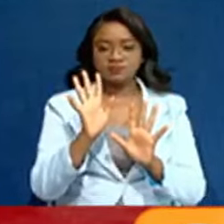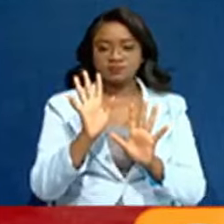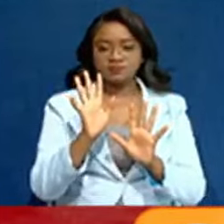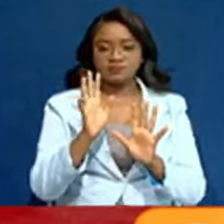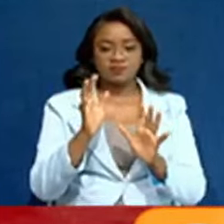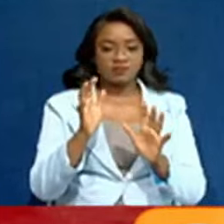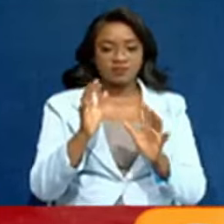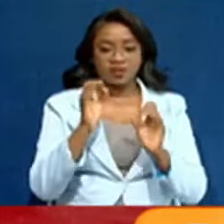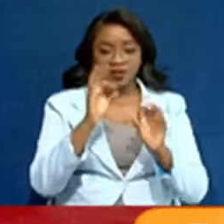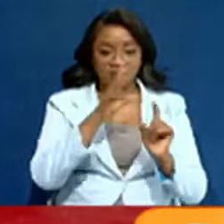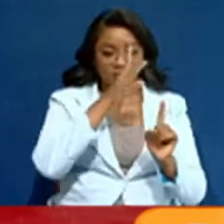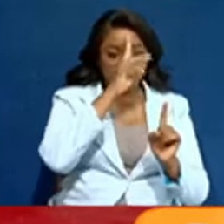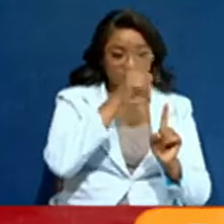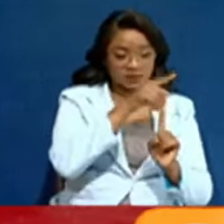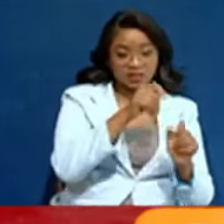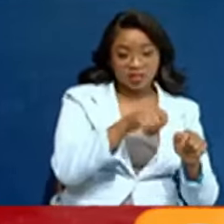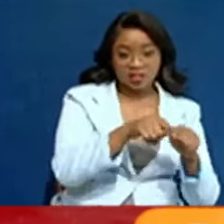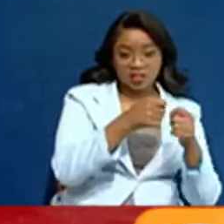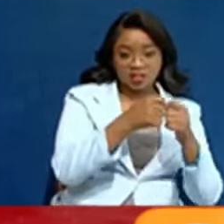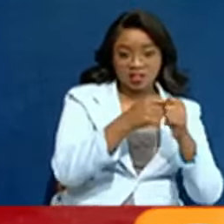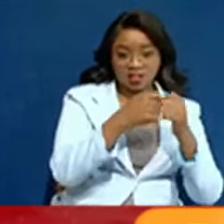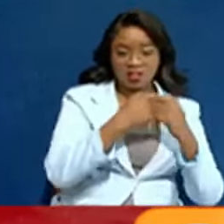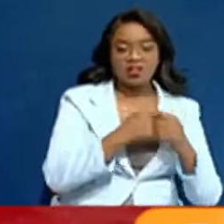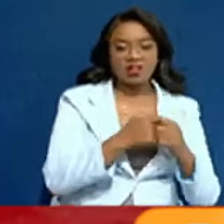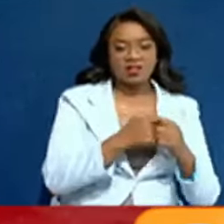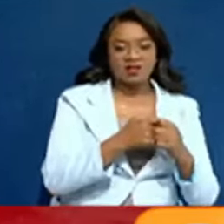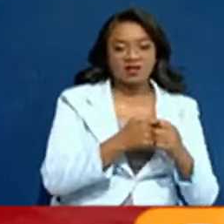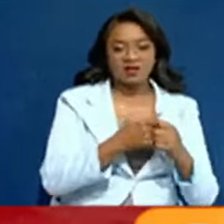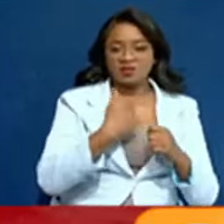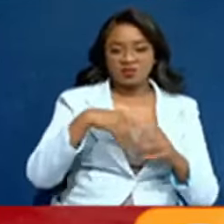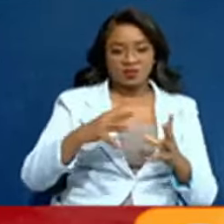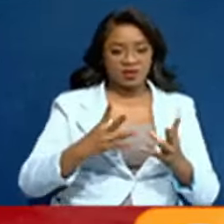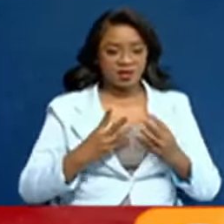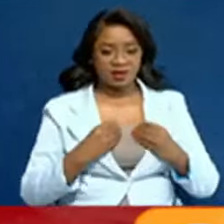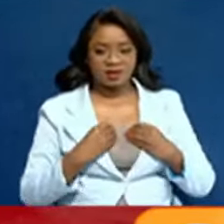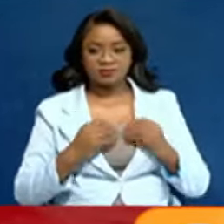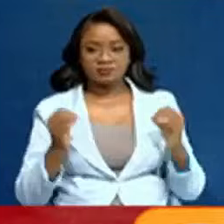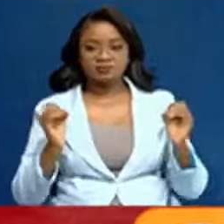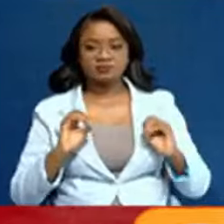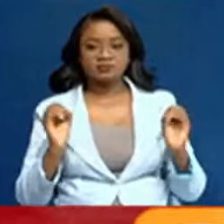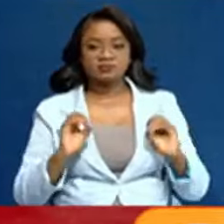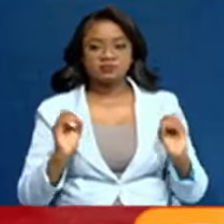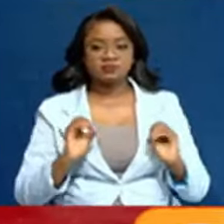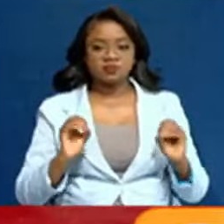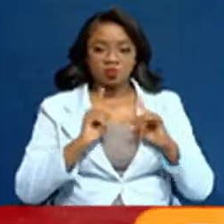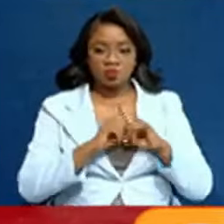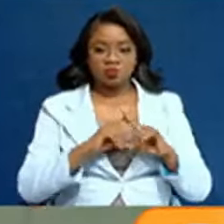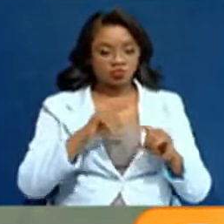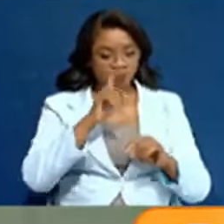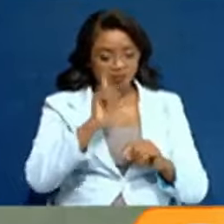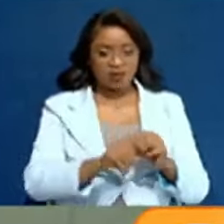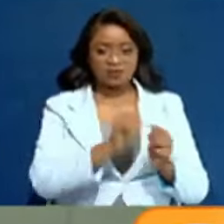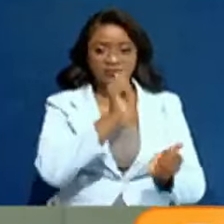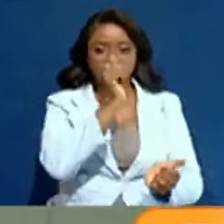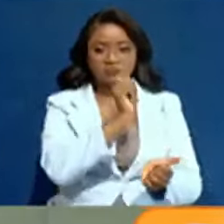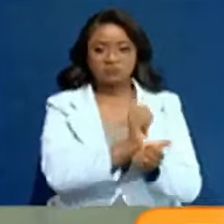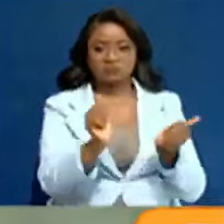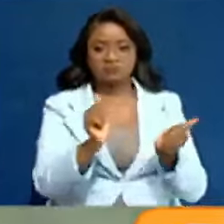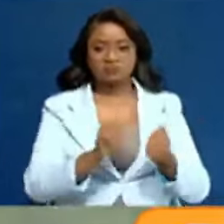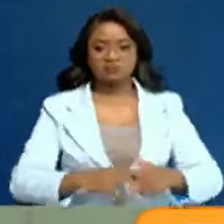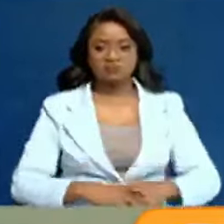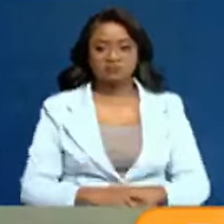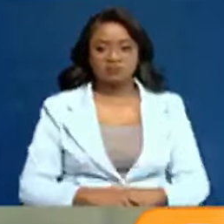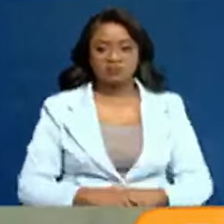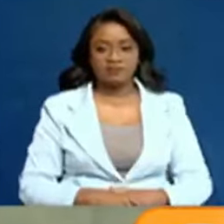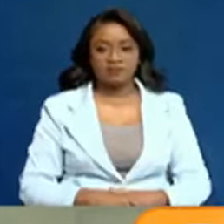any use of excessive force cannot be around and it cannot go unpunished. Kanja had